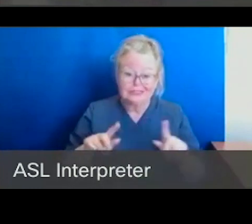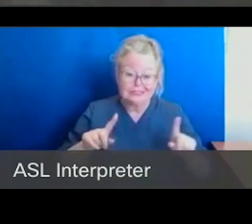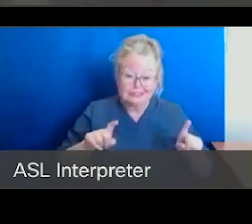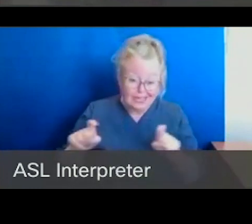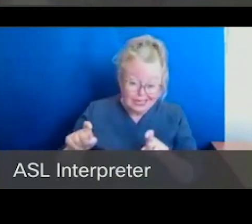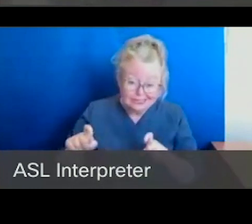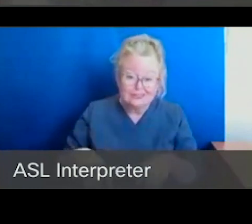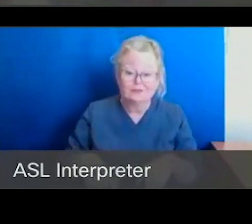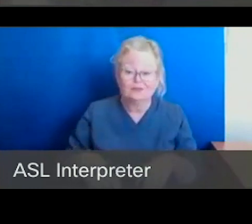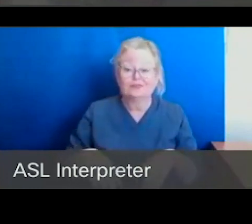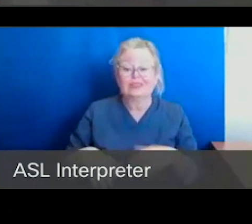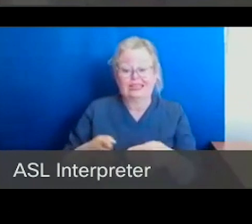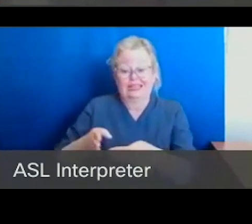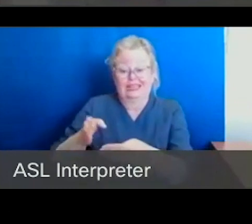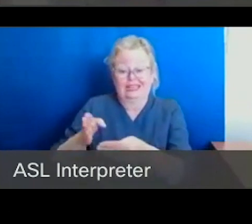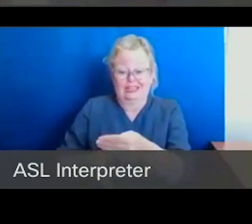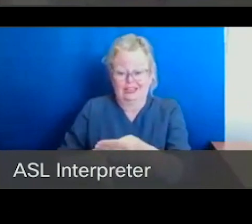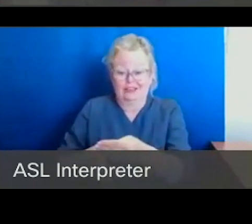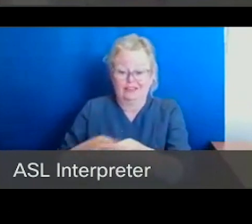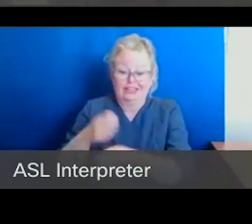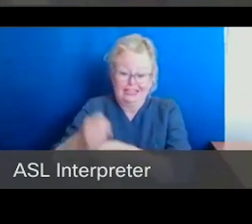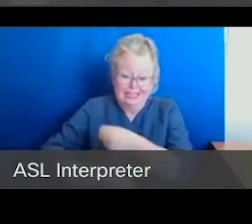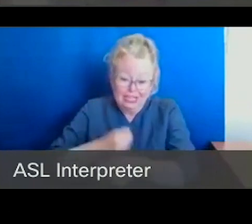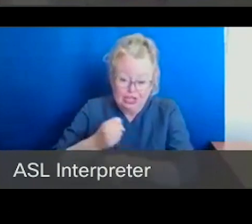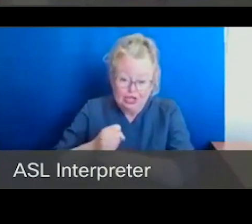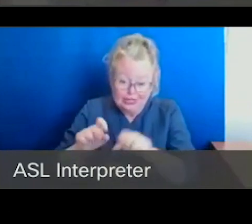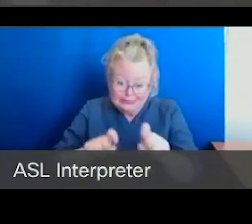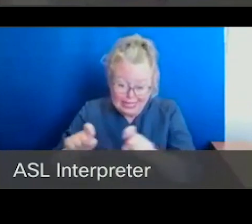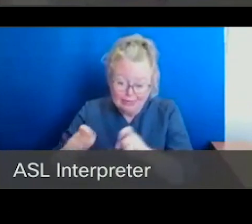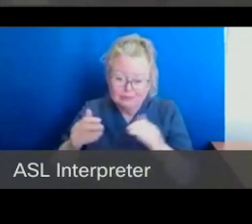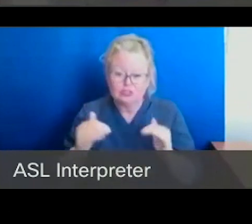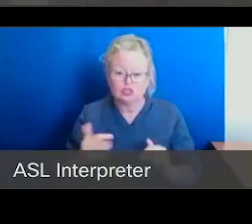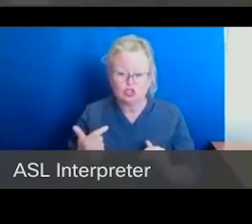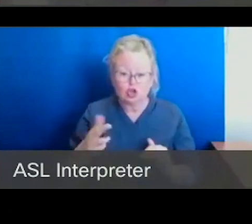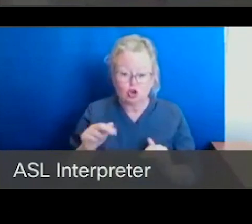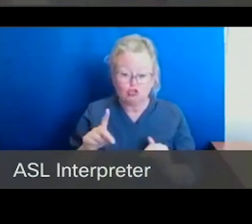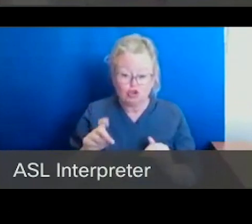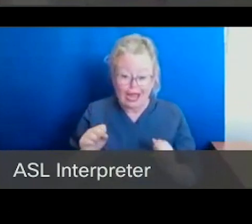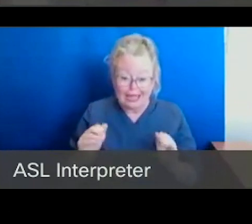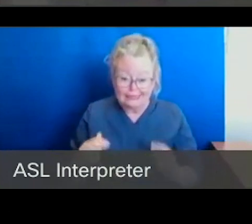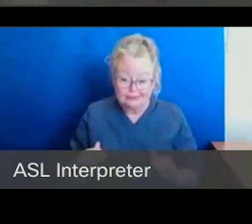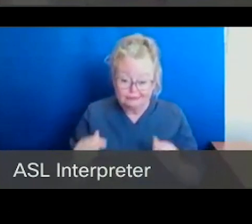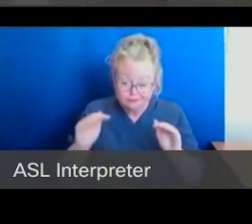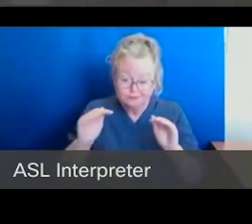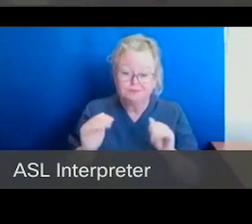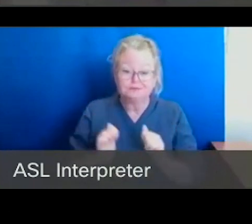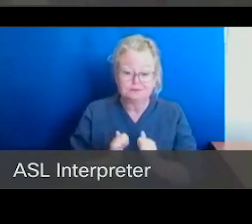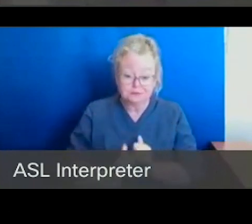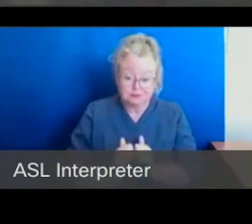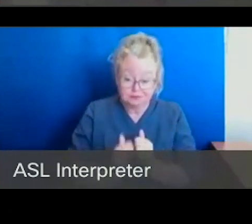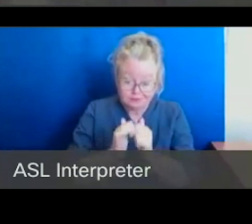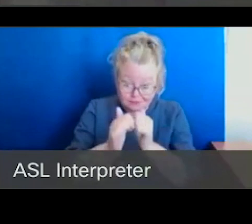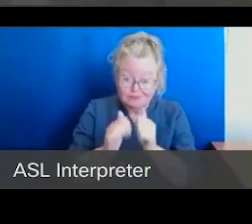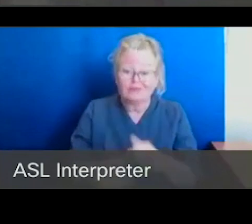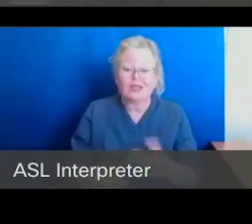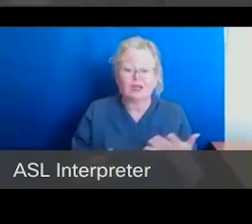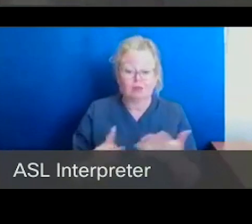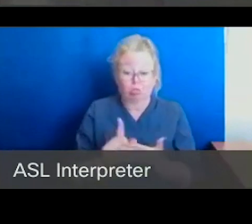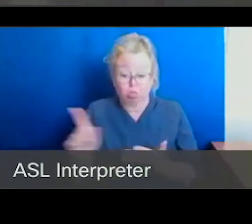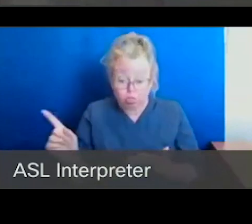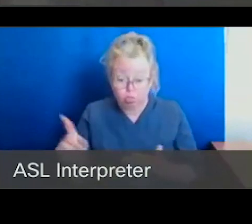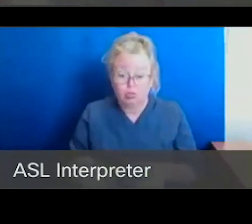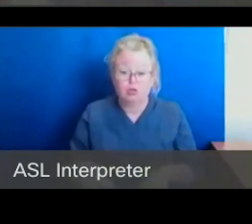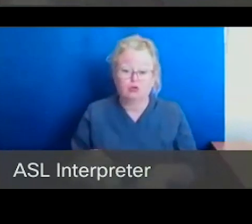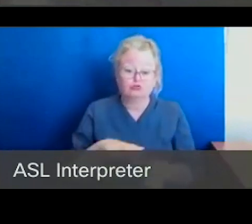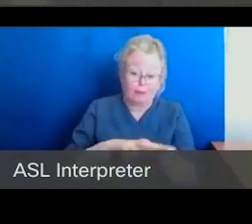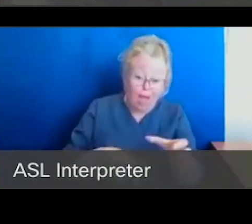tests, exit exams and grades, progression, just moving through the grades, retention, high school graduation, and